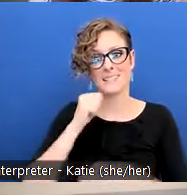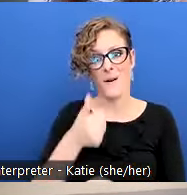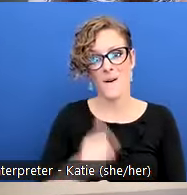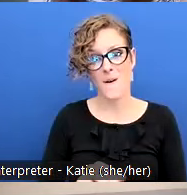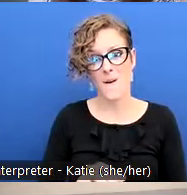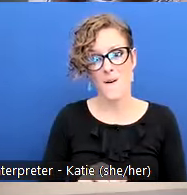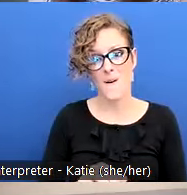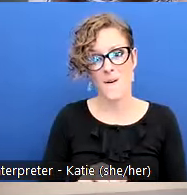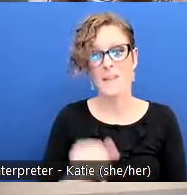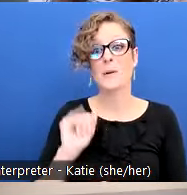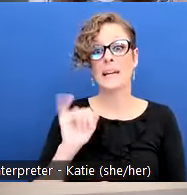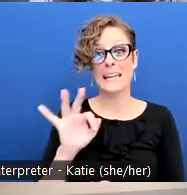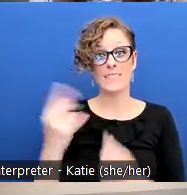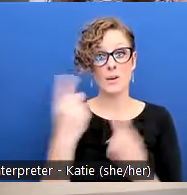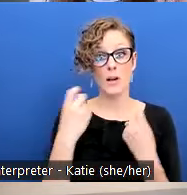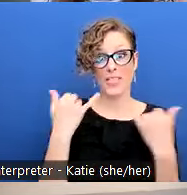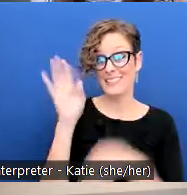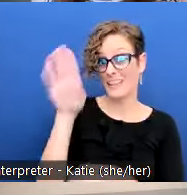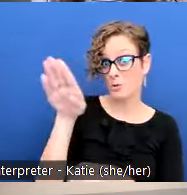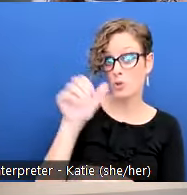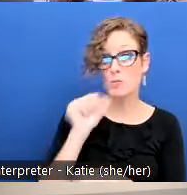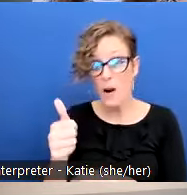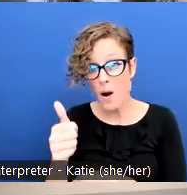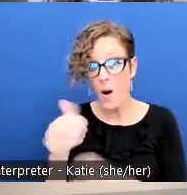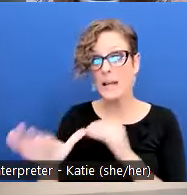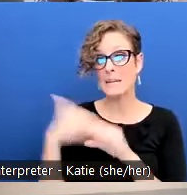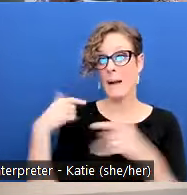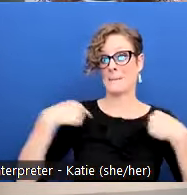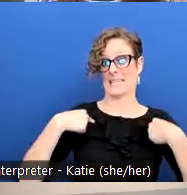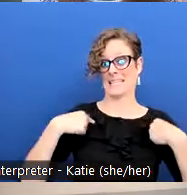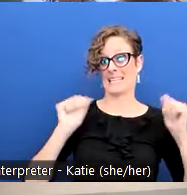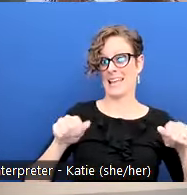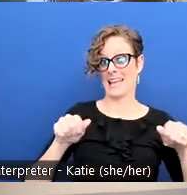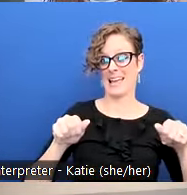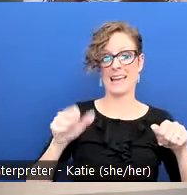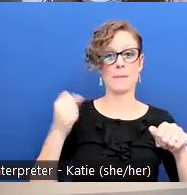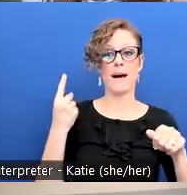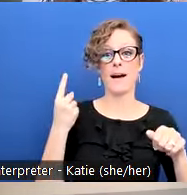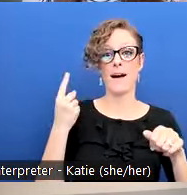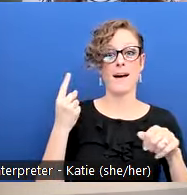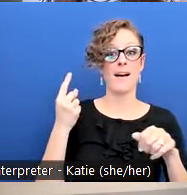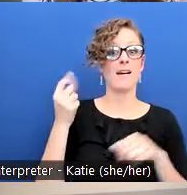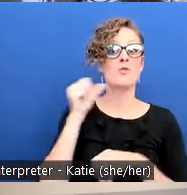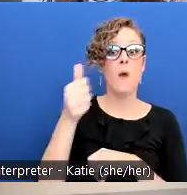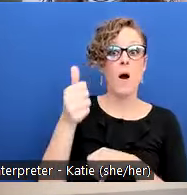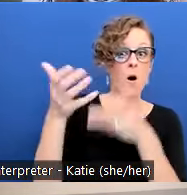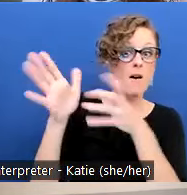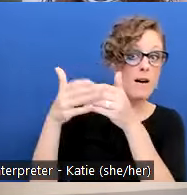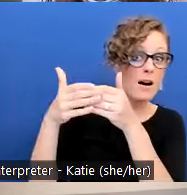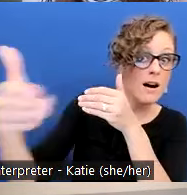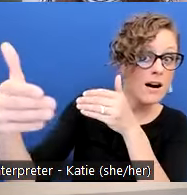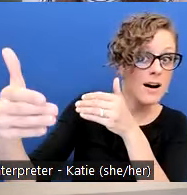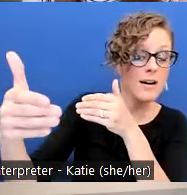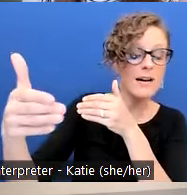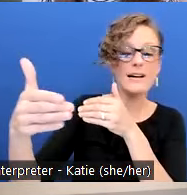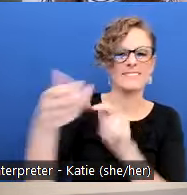have questions this afternoon or tomorrow, please feel free to reach out to me. But after that, you will be in good